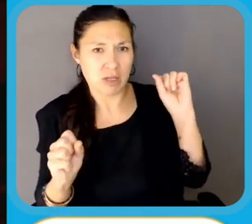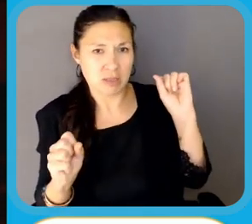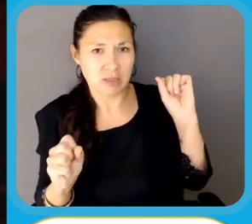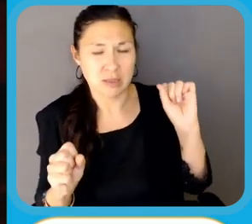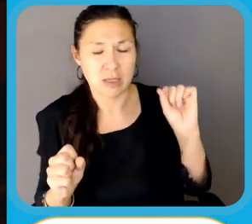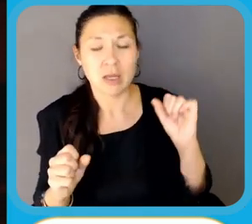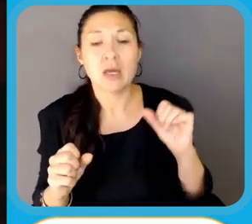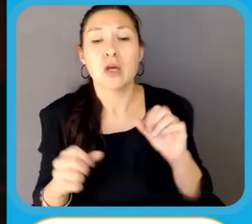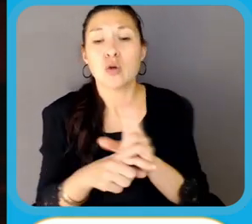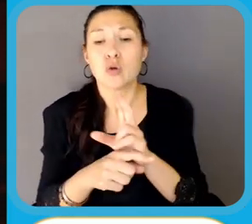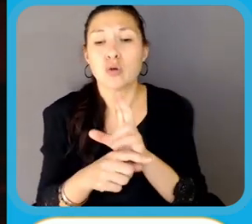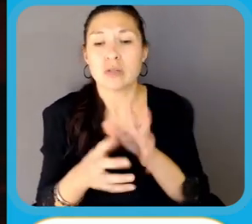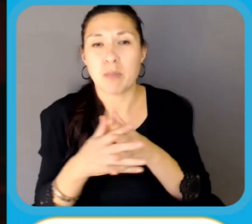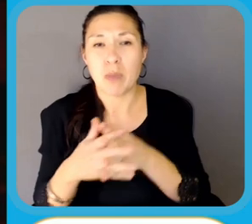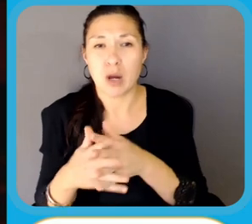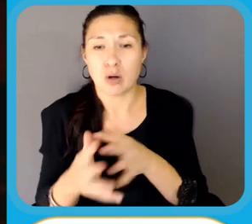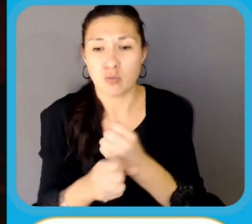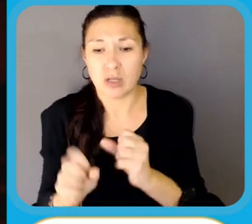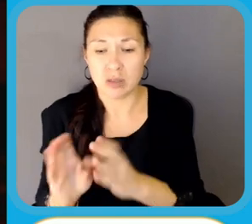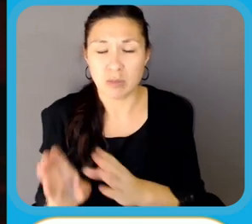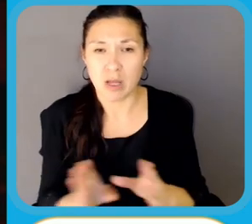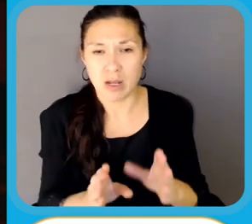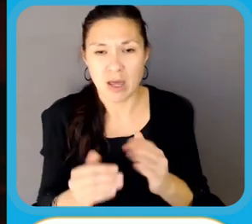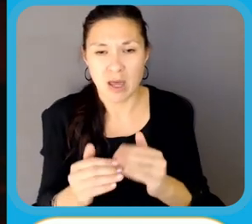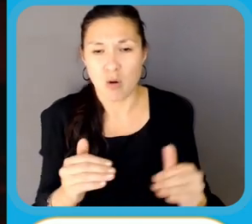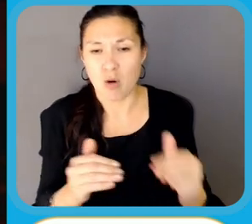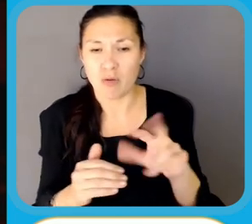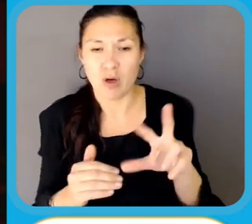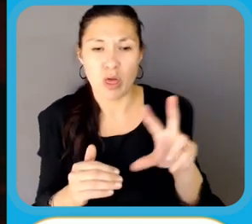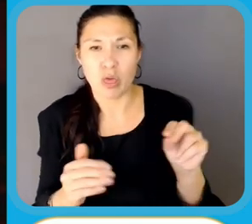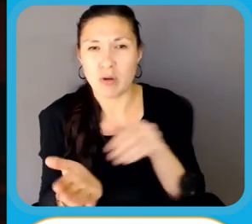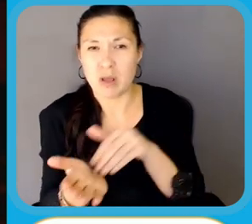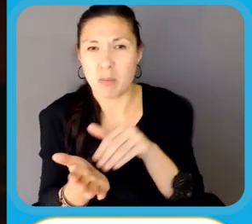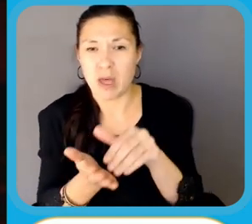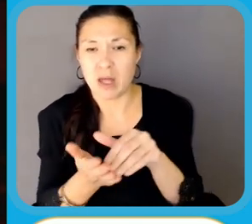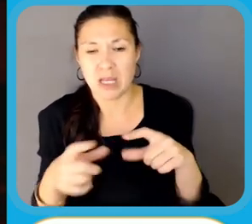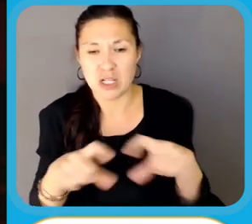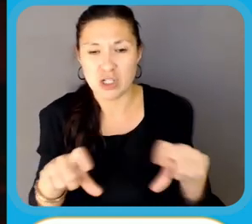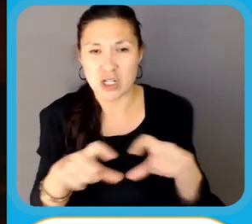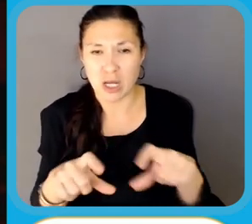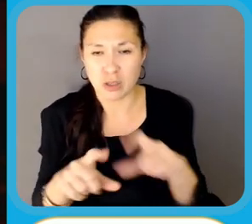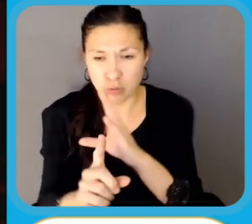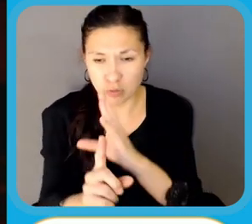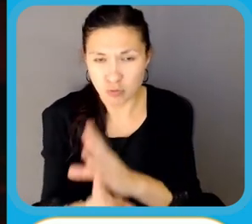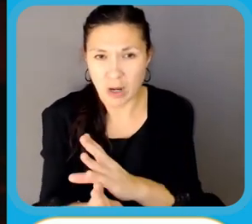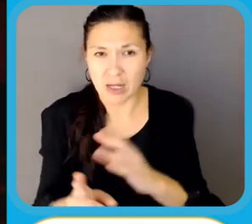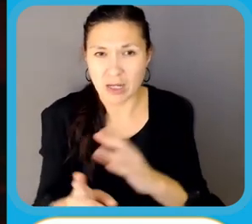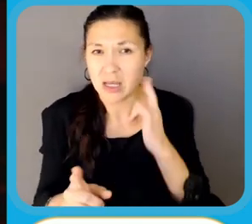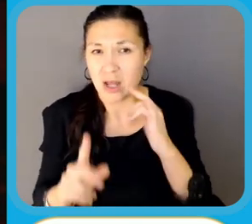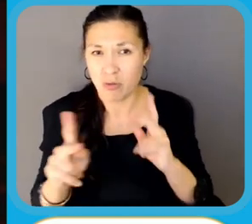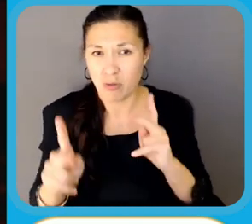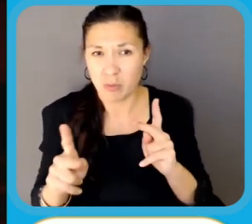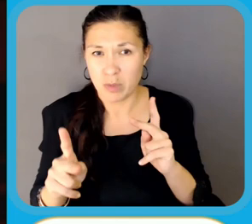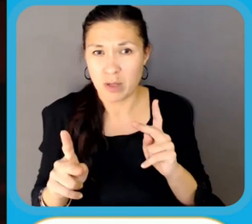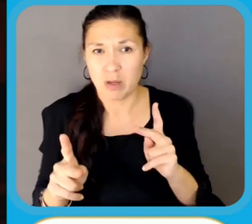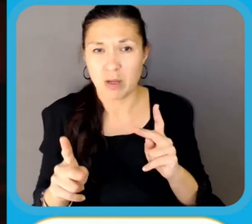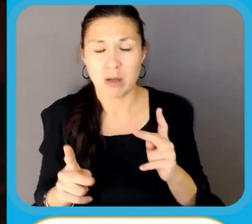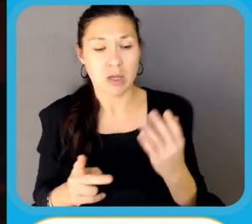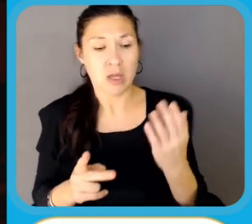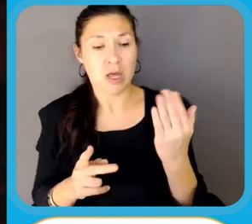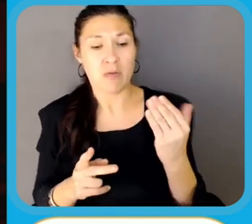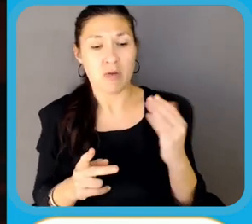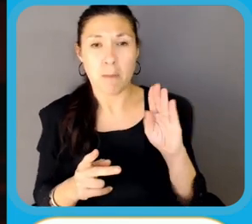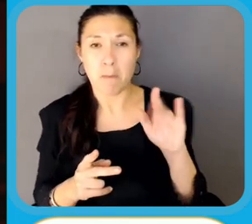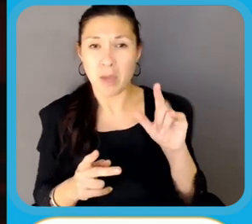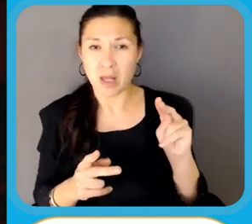Plan, we're getting more than 30 million checks directly to Californians. We're sending $15 billion in support